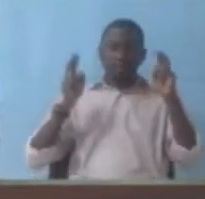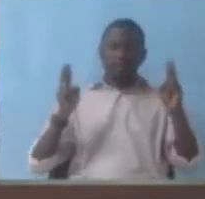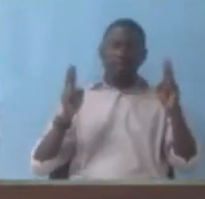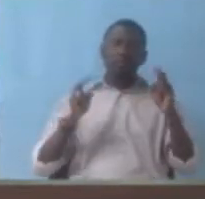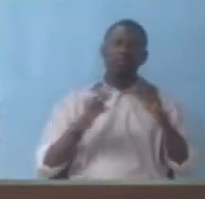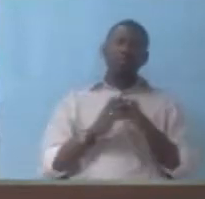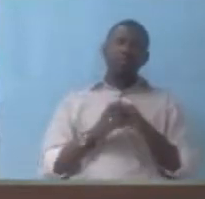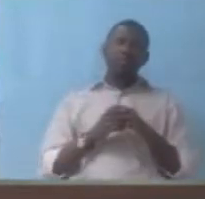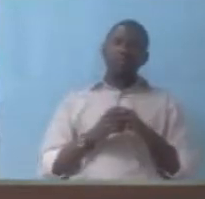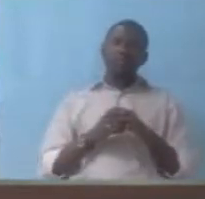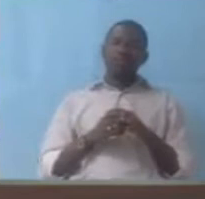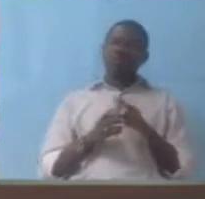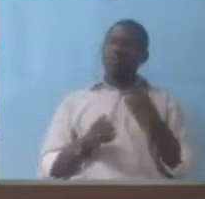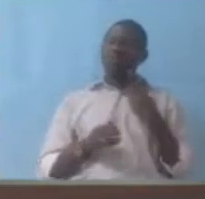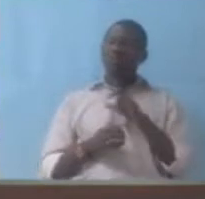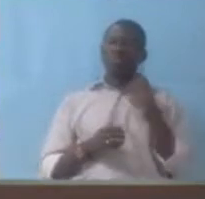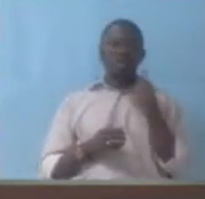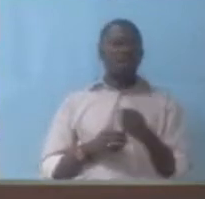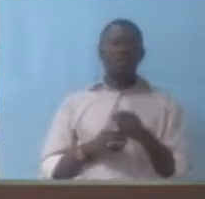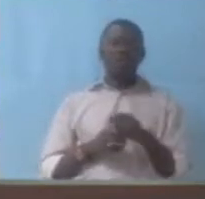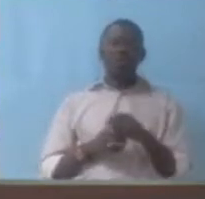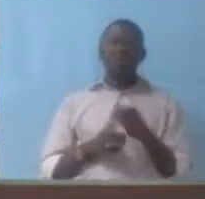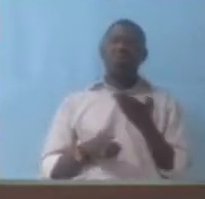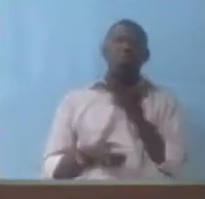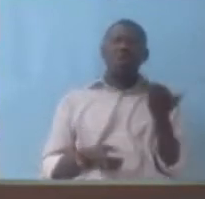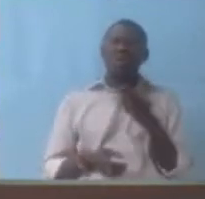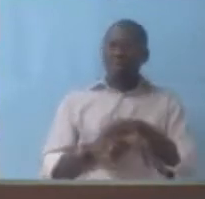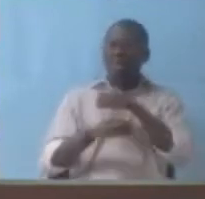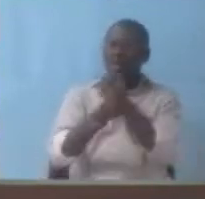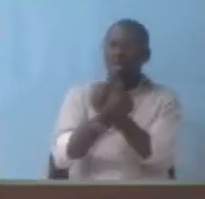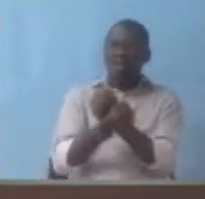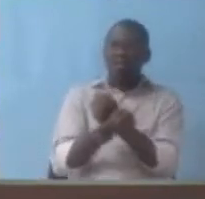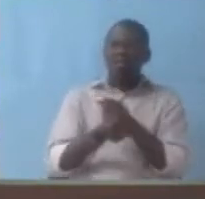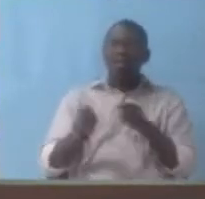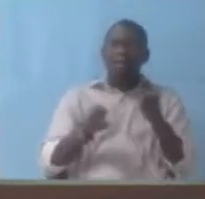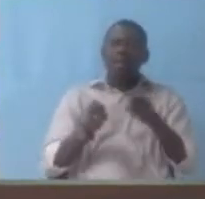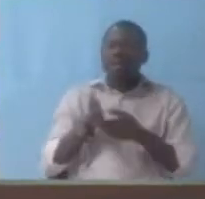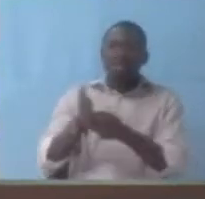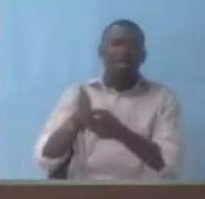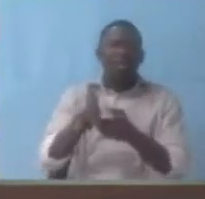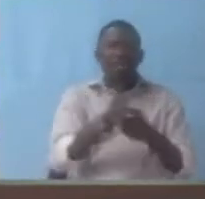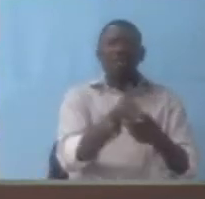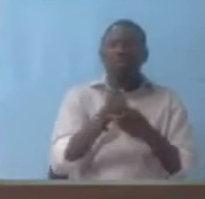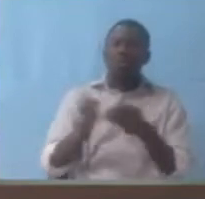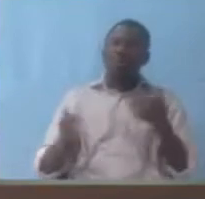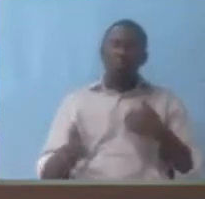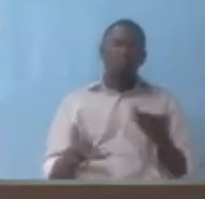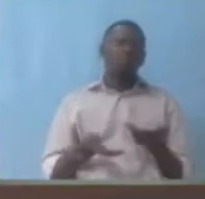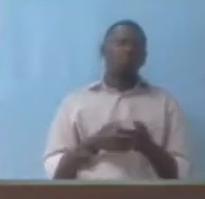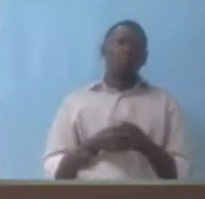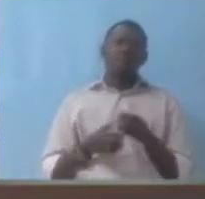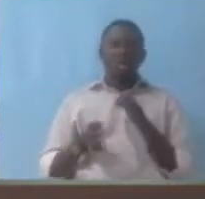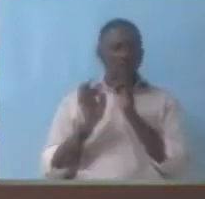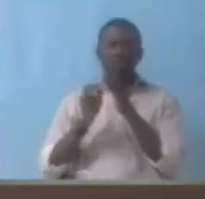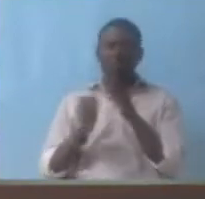protested the arrest of the managing directors. Bitungal na balanda itandi ala jele managing director la mutokan. I told him that